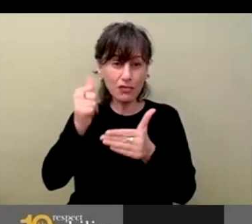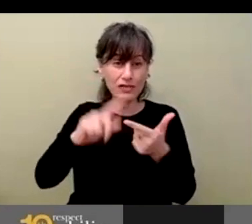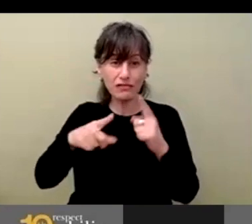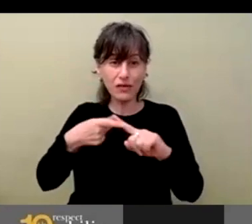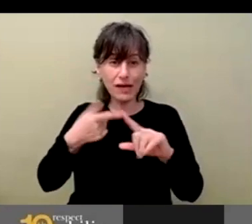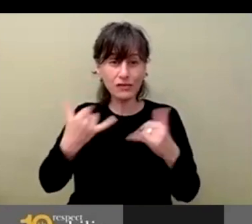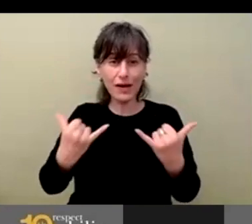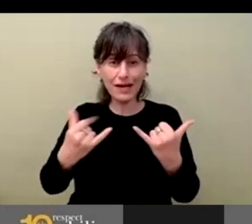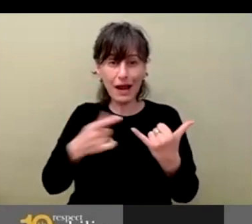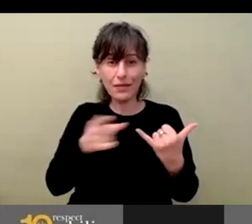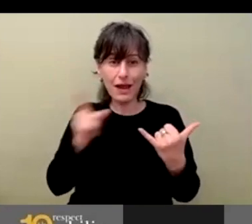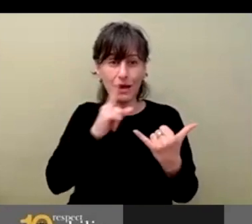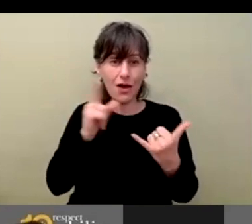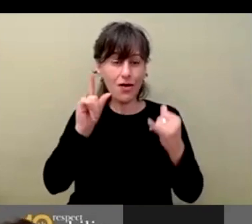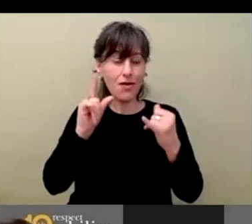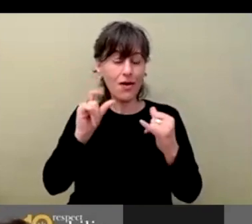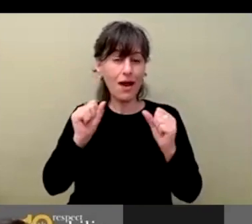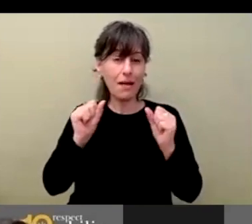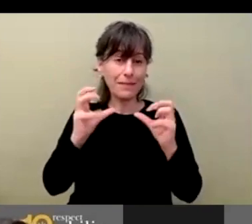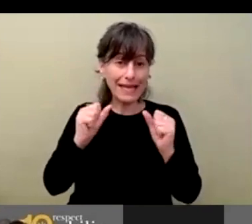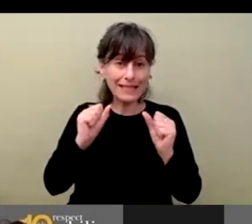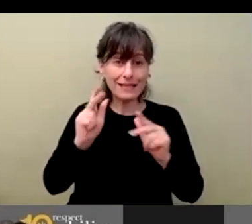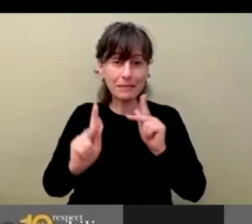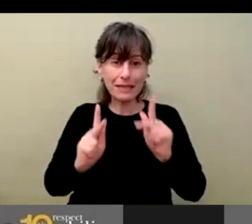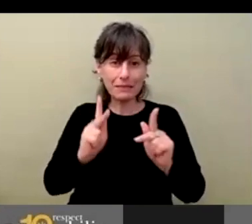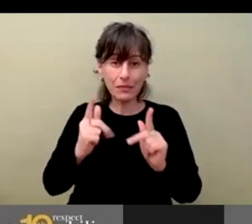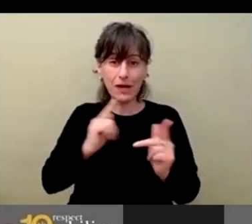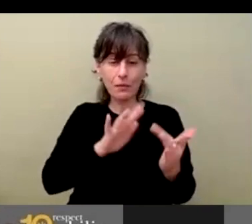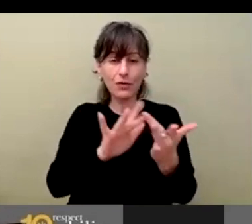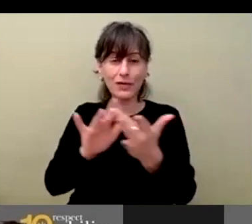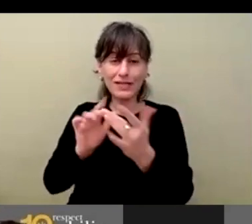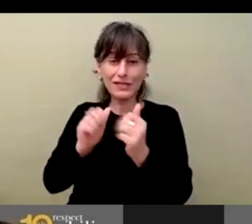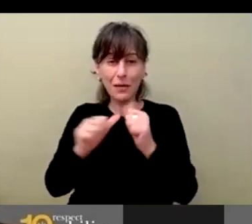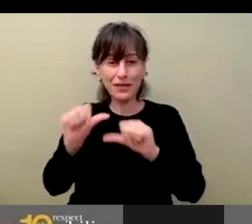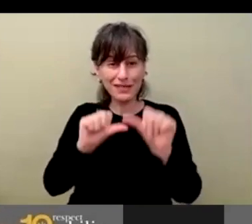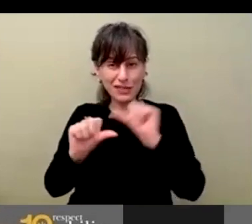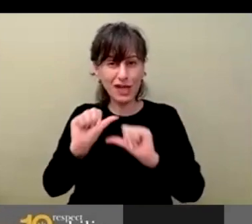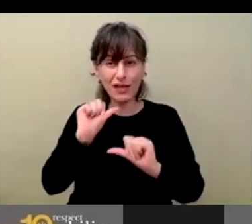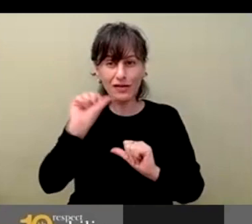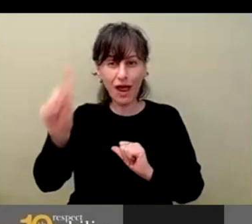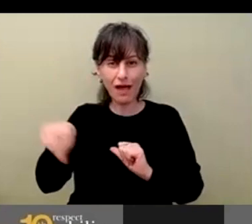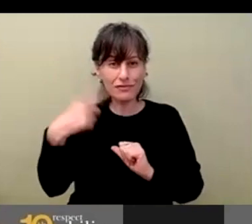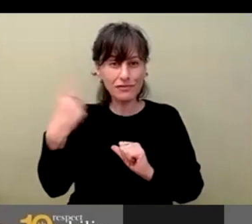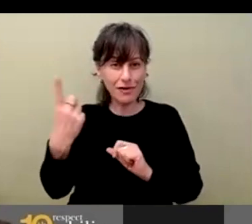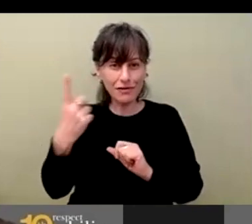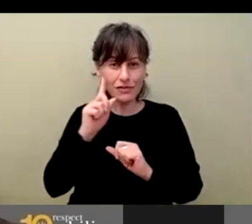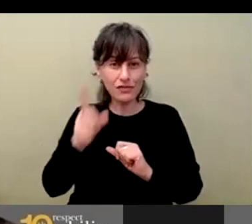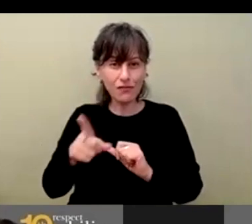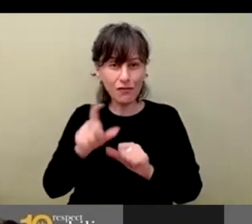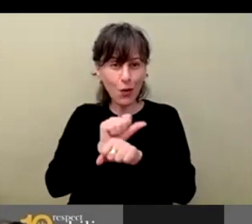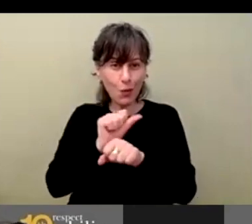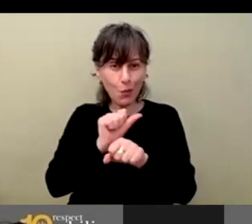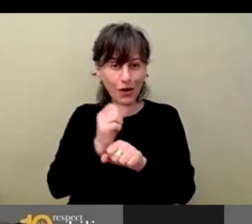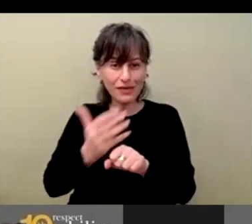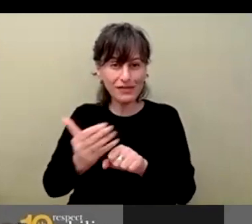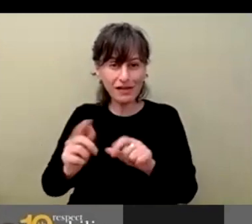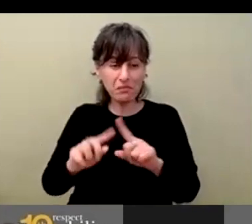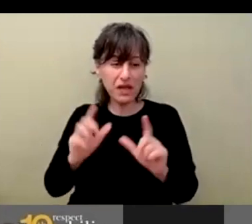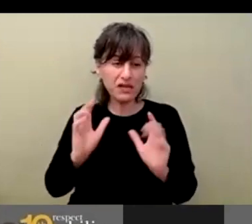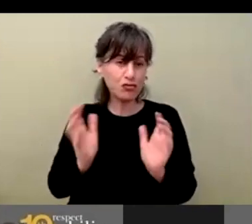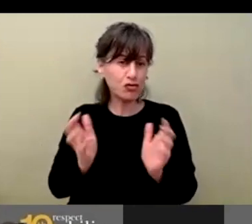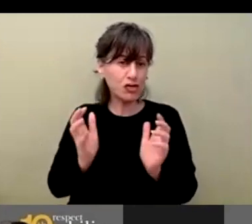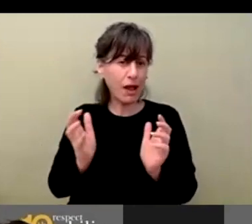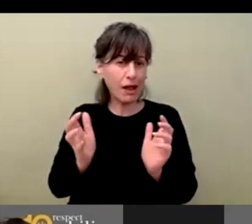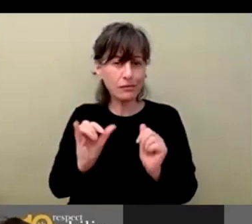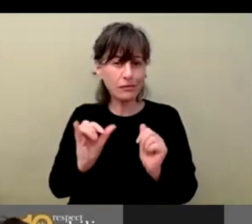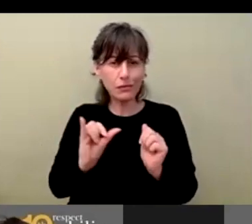are just amazing people, and we reach out to each other, not just for work stuff, but we can just chat too. And